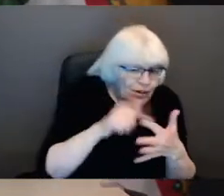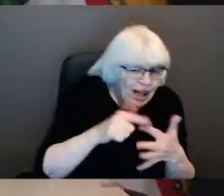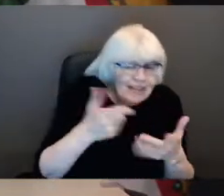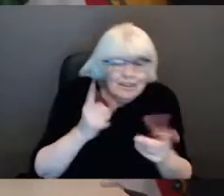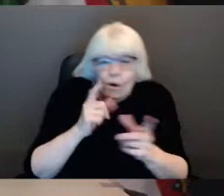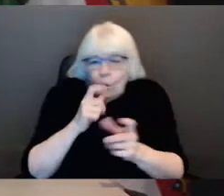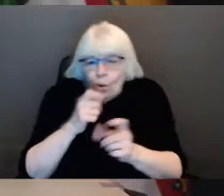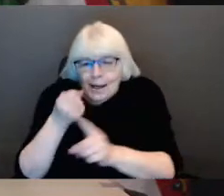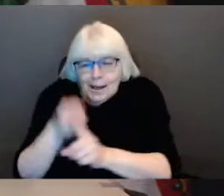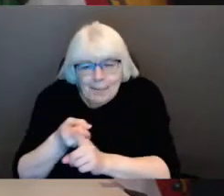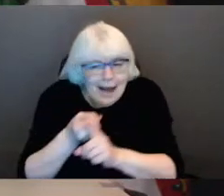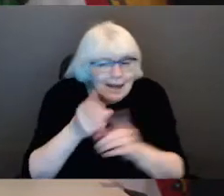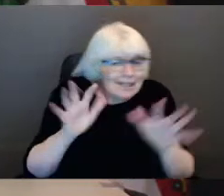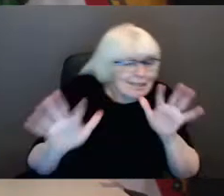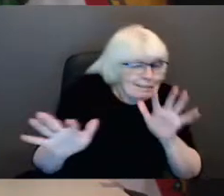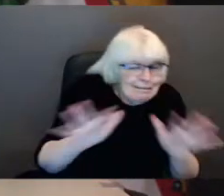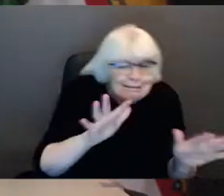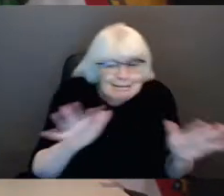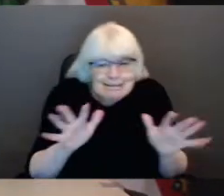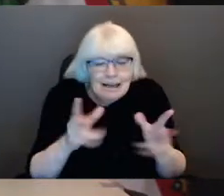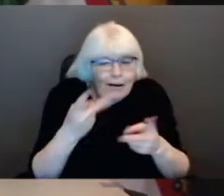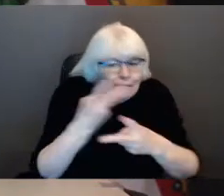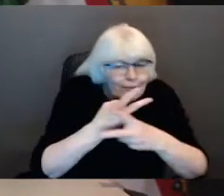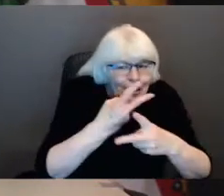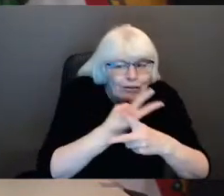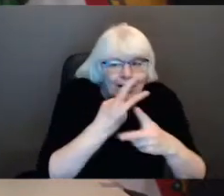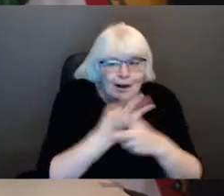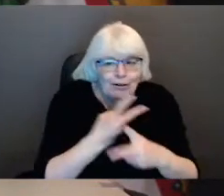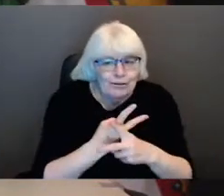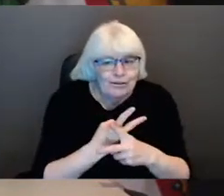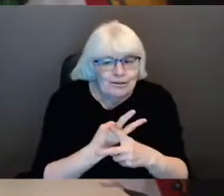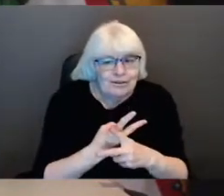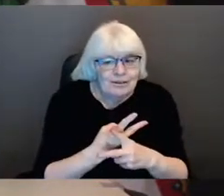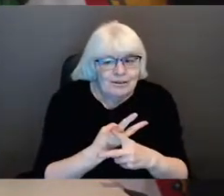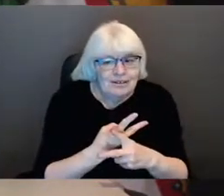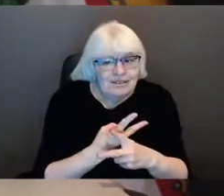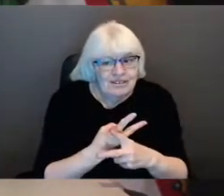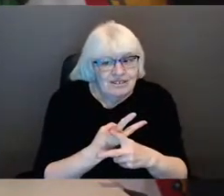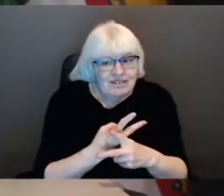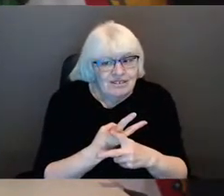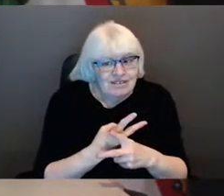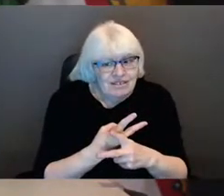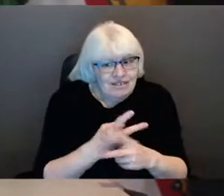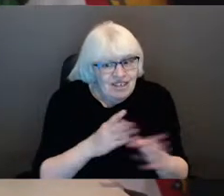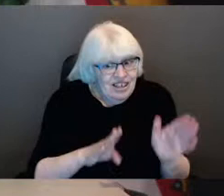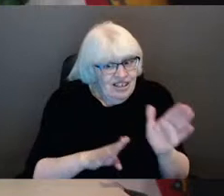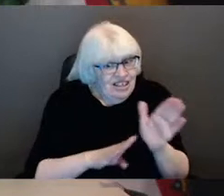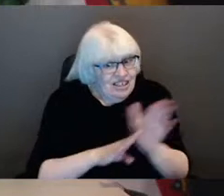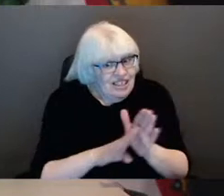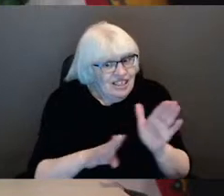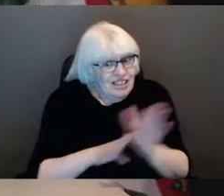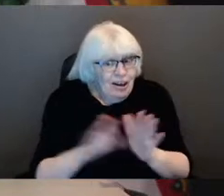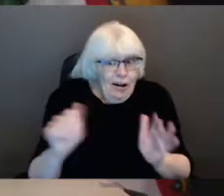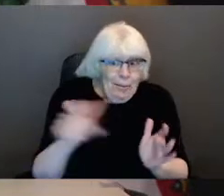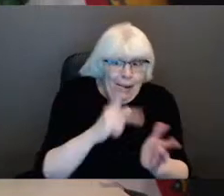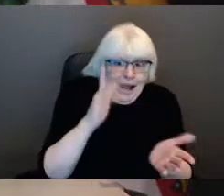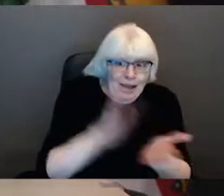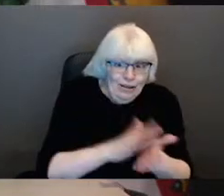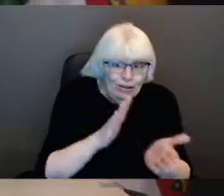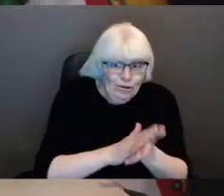to help those that are impacted. But there's absolutely no way to develop a back-to-school plan, for example, and know